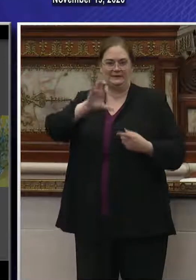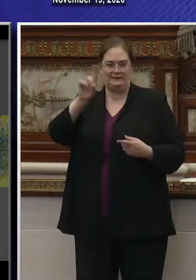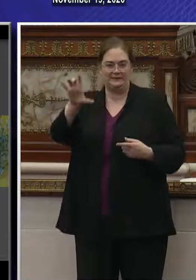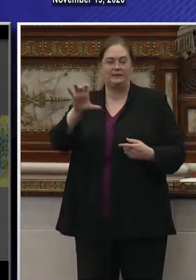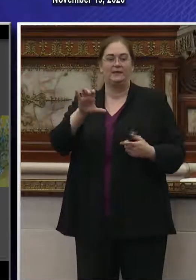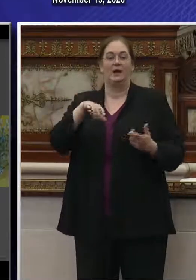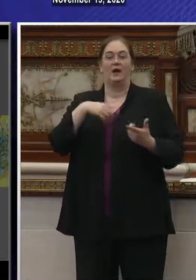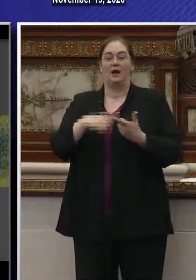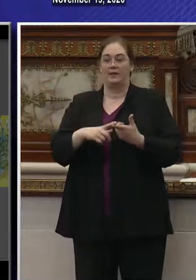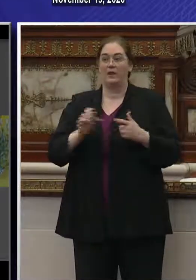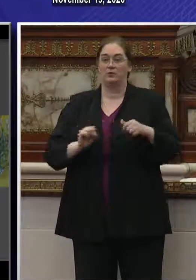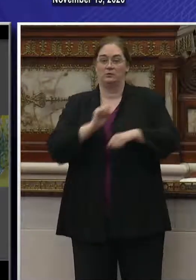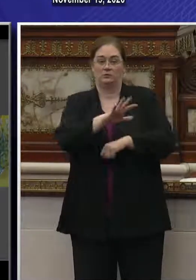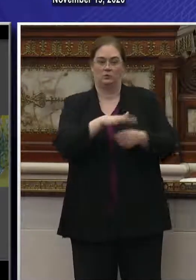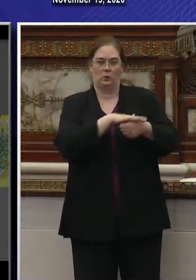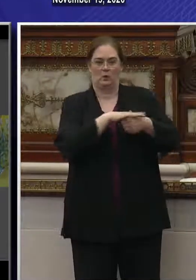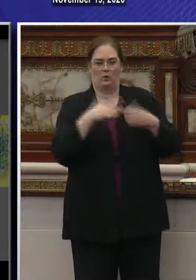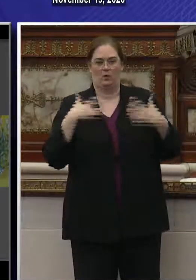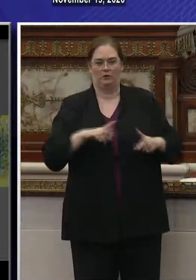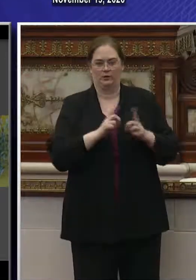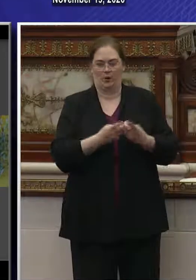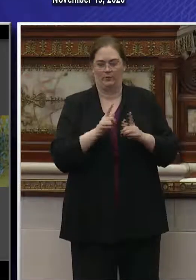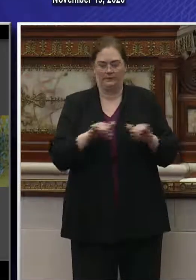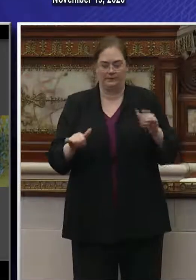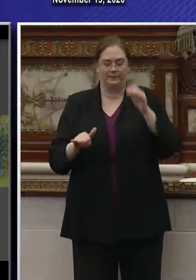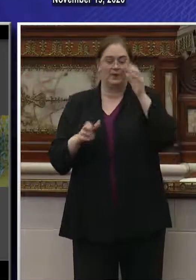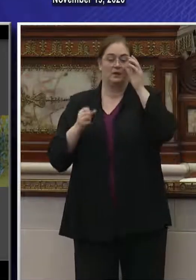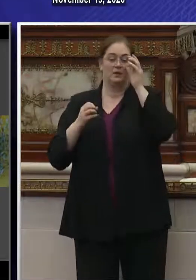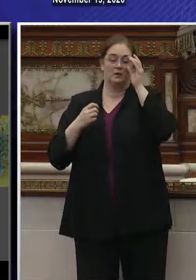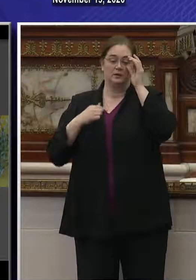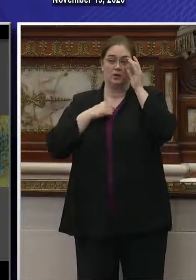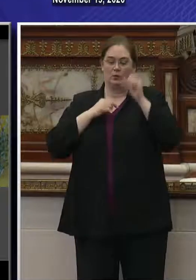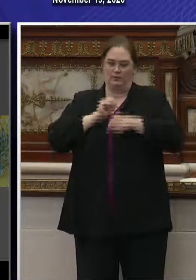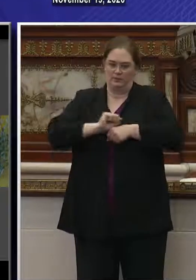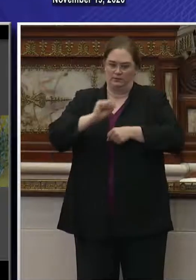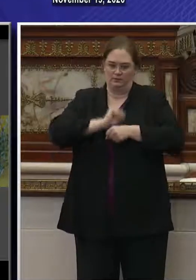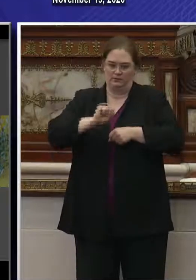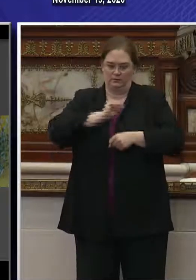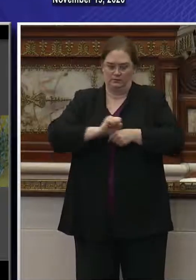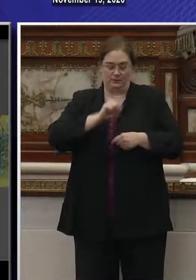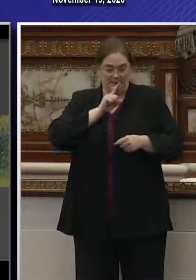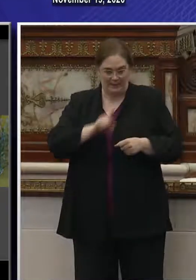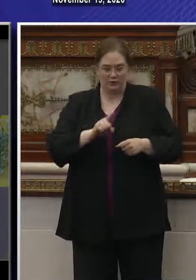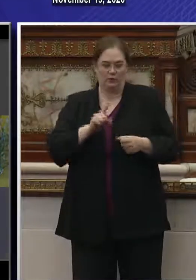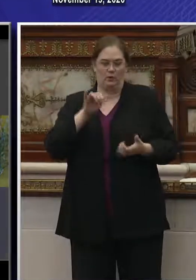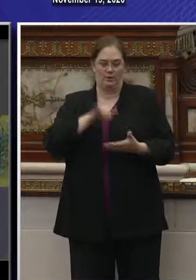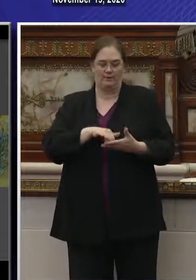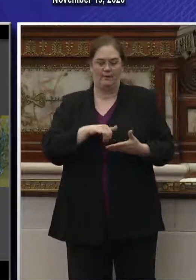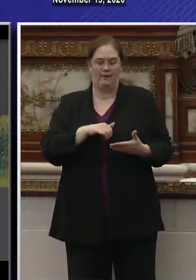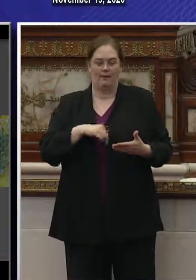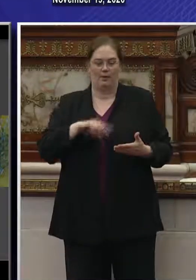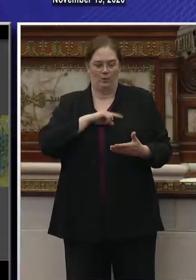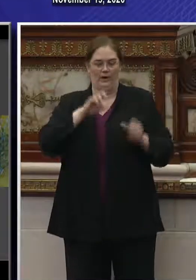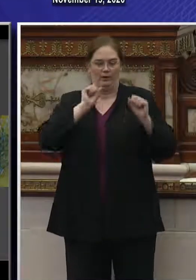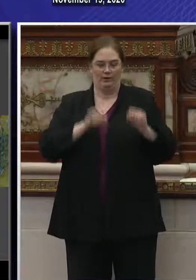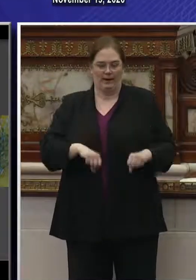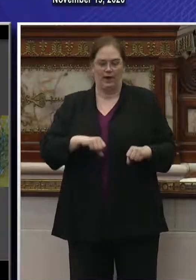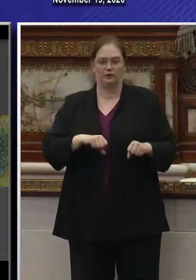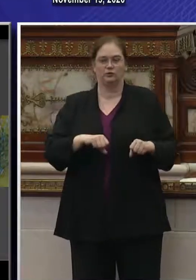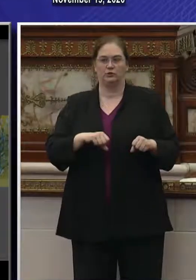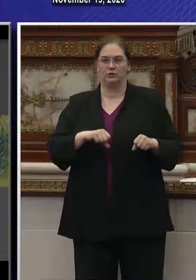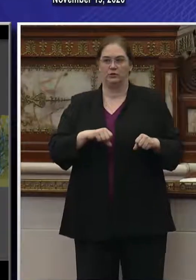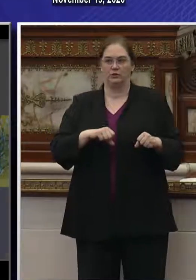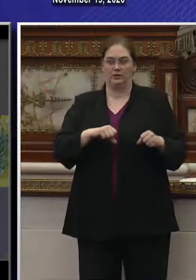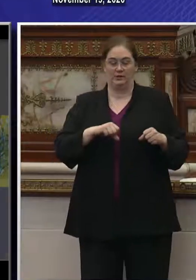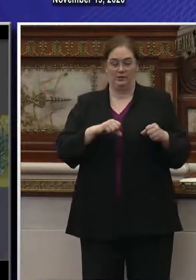then transmit also to the local health department. So we've been working meticulously in making sure that we could actually move